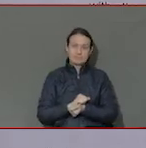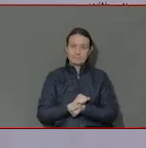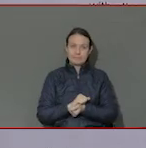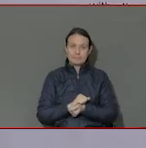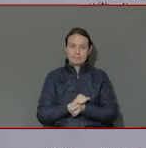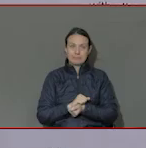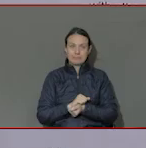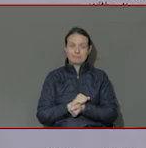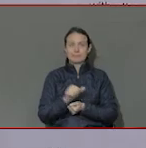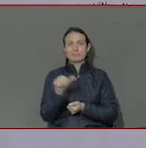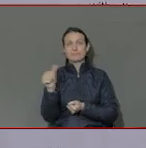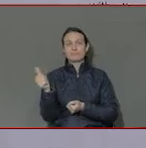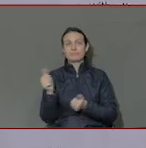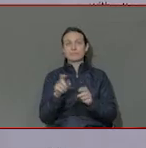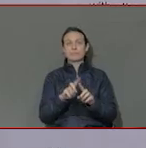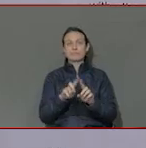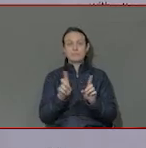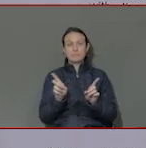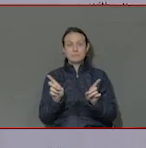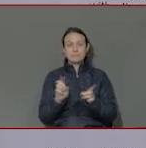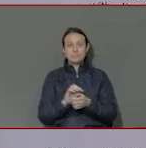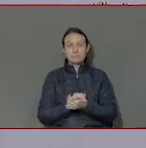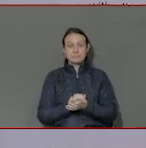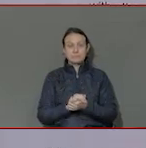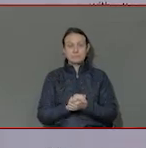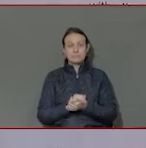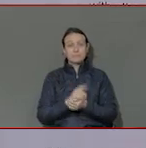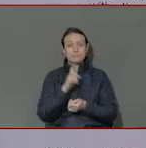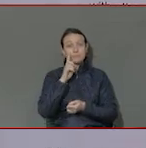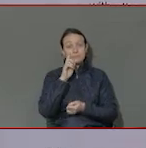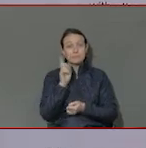what is the other difference that we see? We can see what?